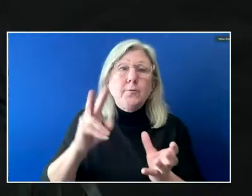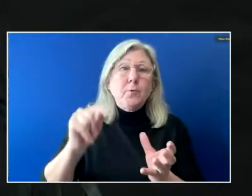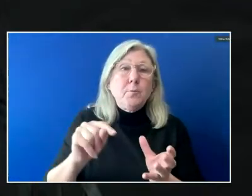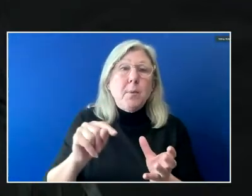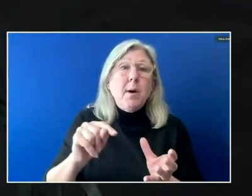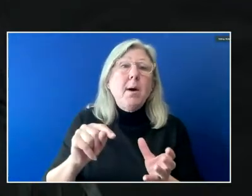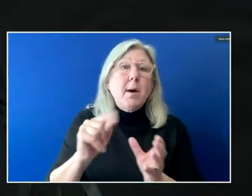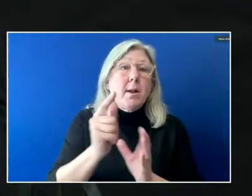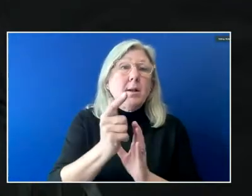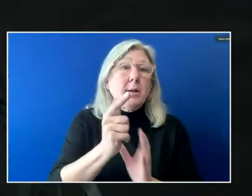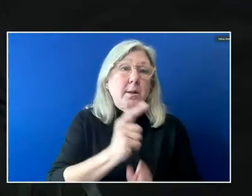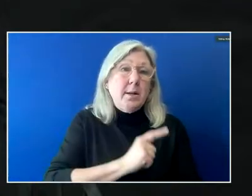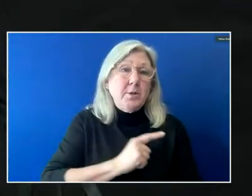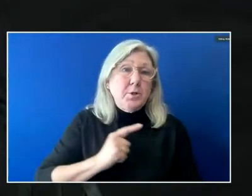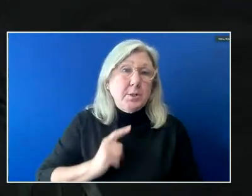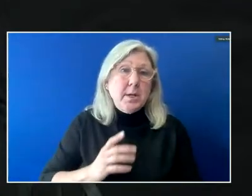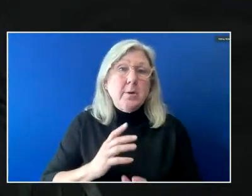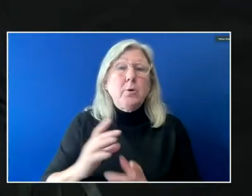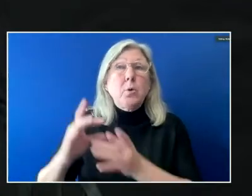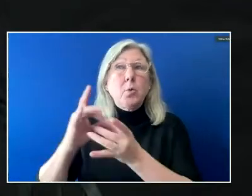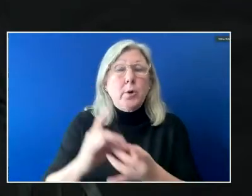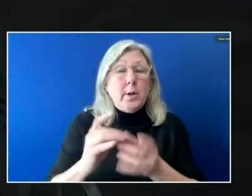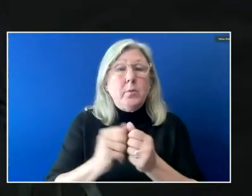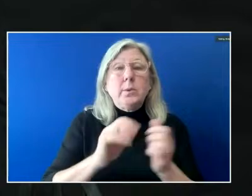coordination with our town clerks